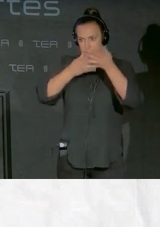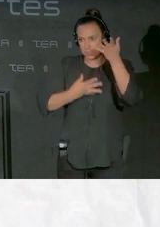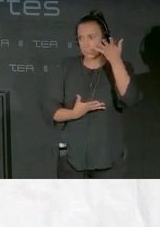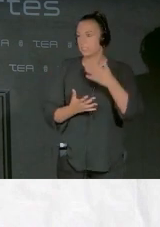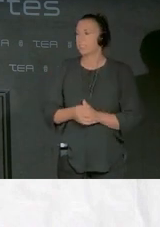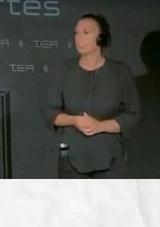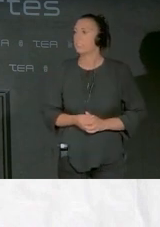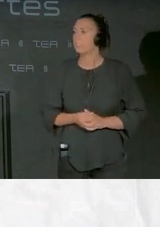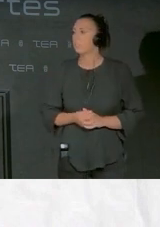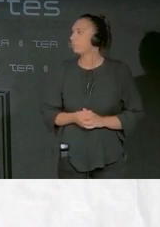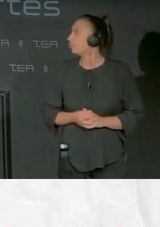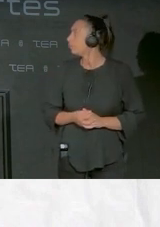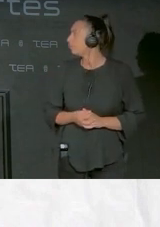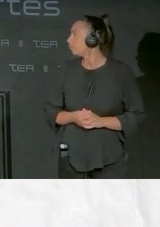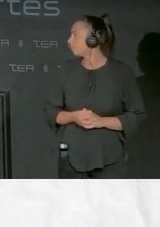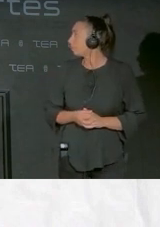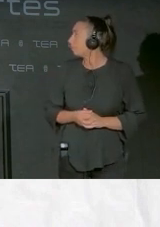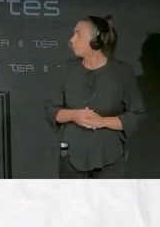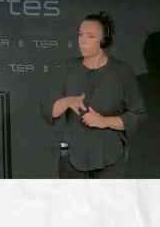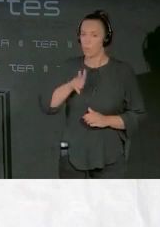is 13th.